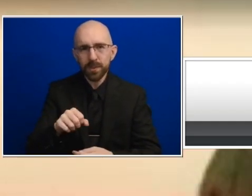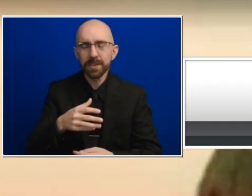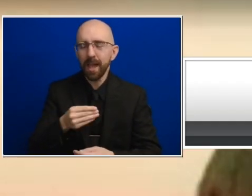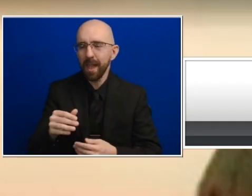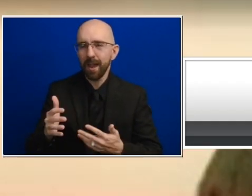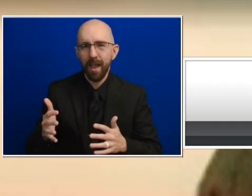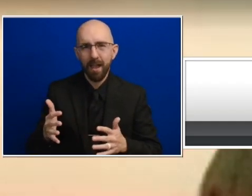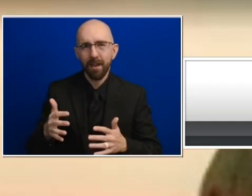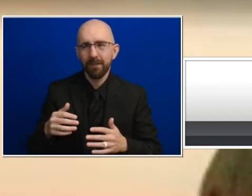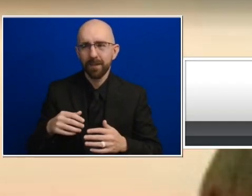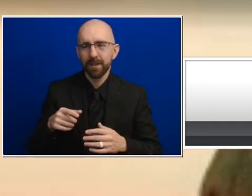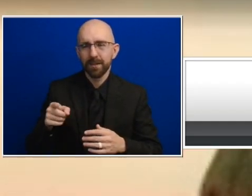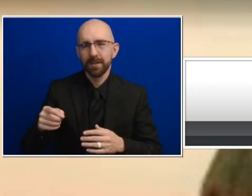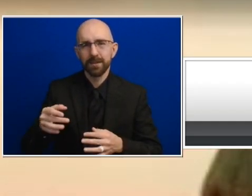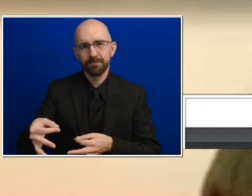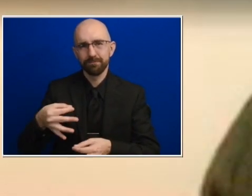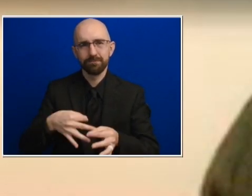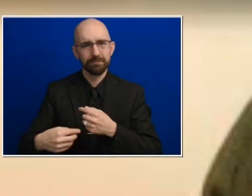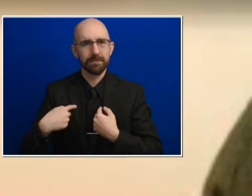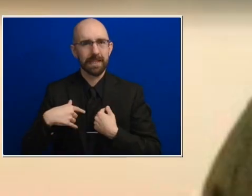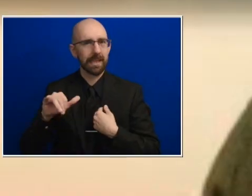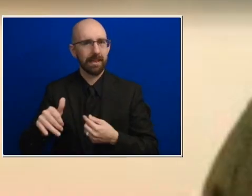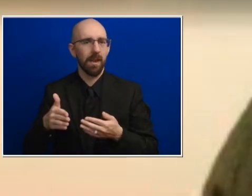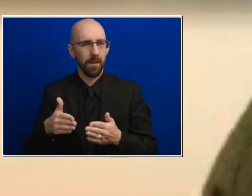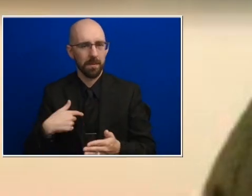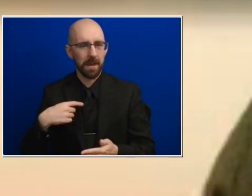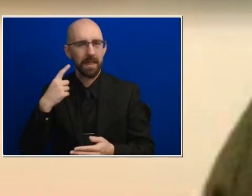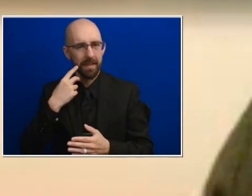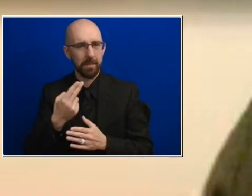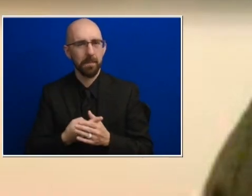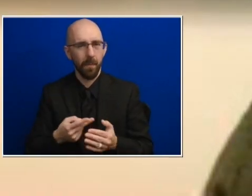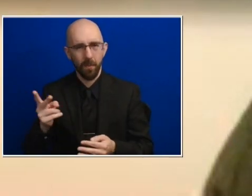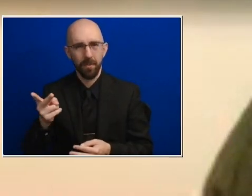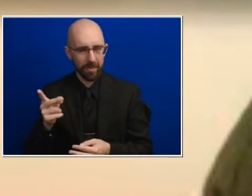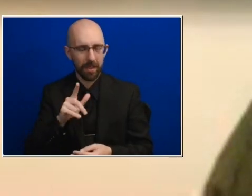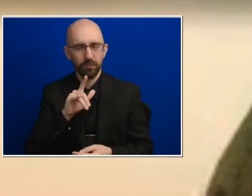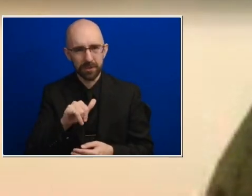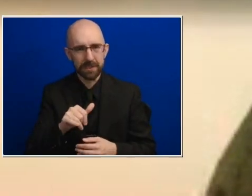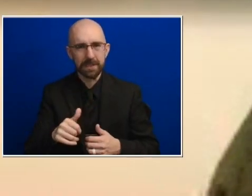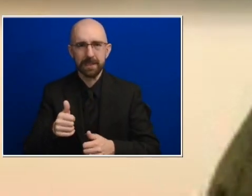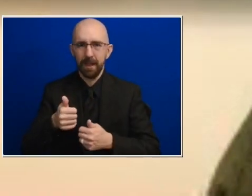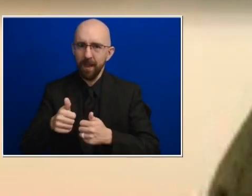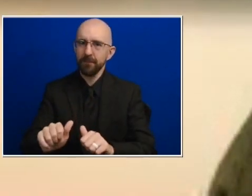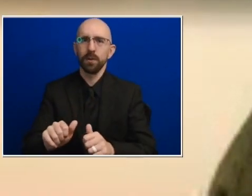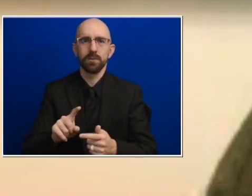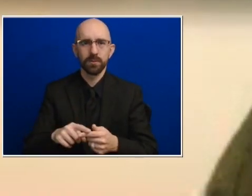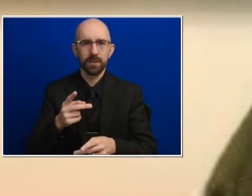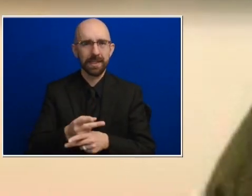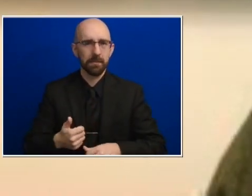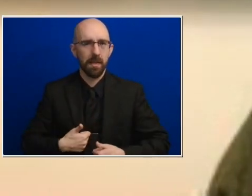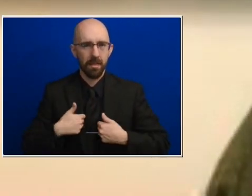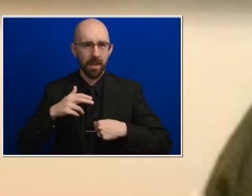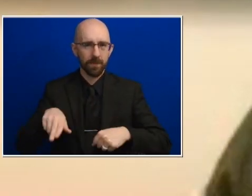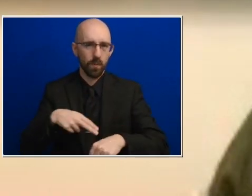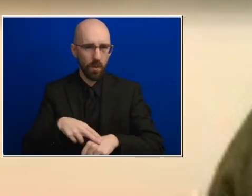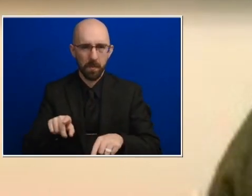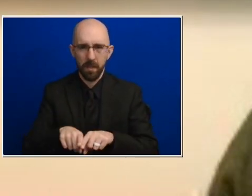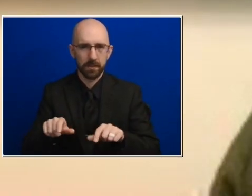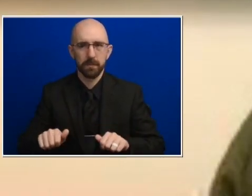of standing in for me in that way. But I think both of them really made an effort to try to keep our lives as normal as